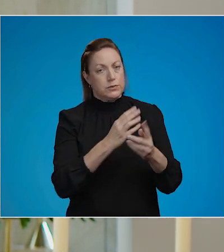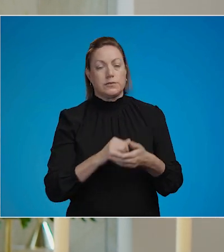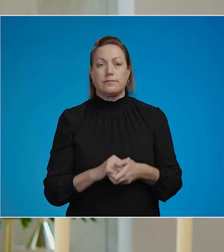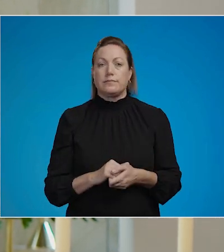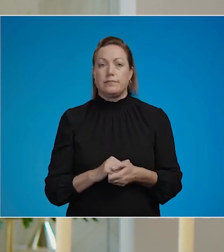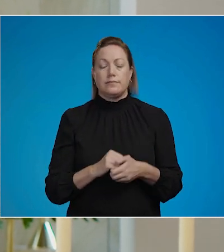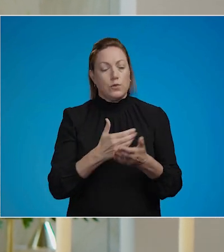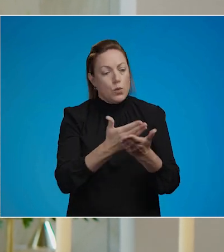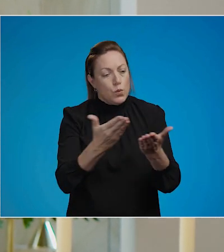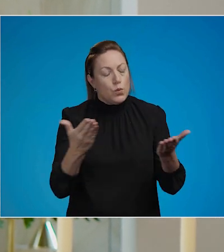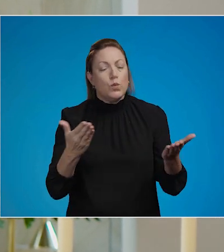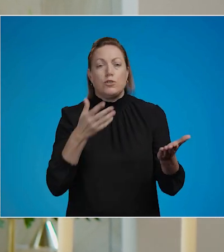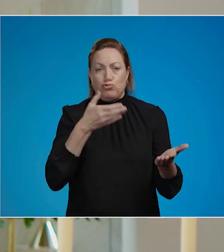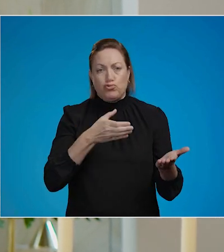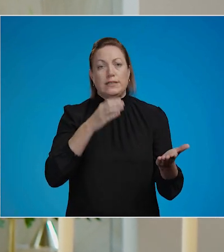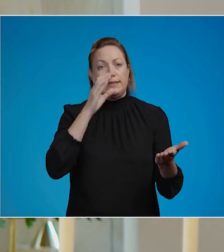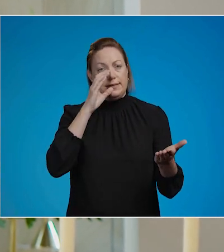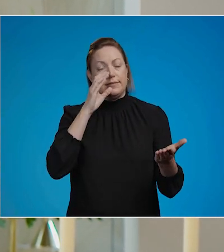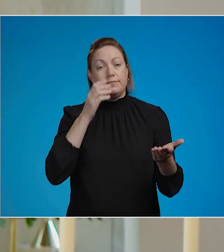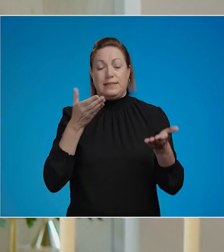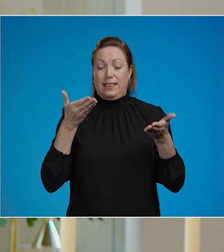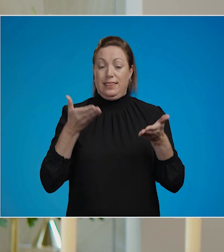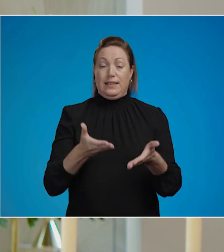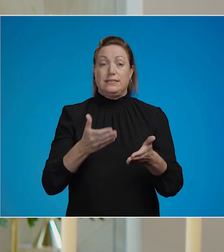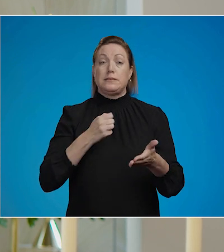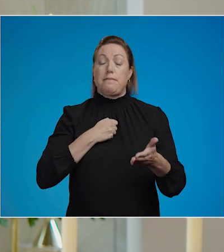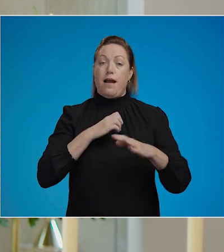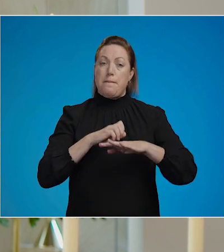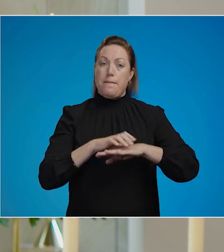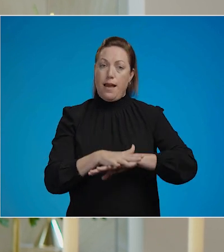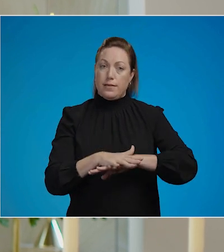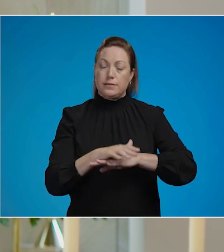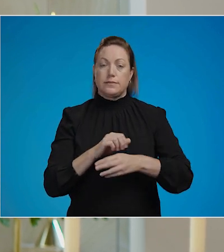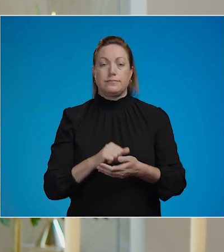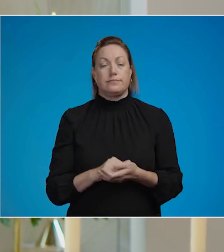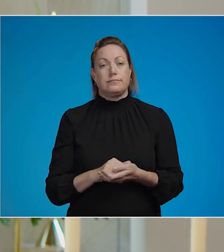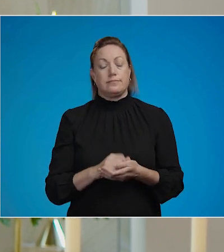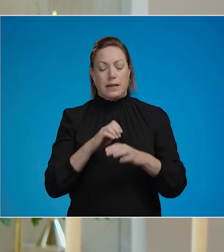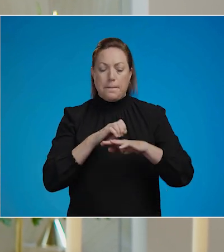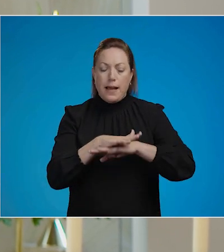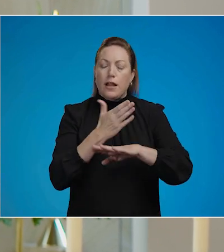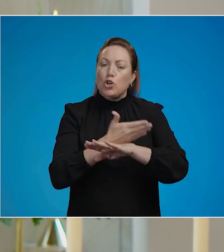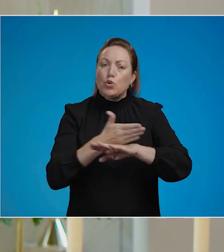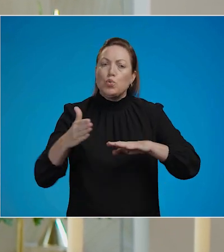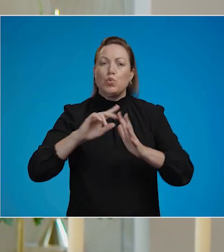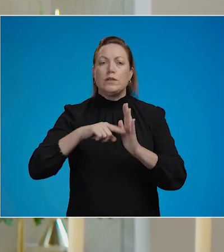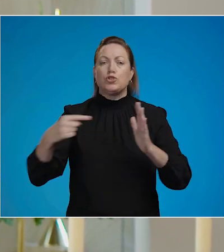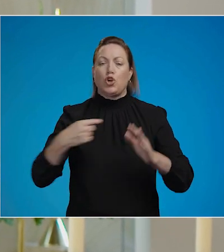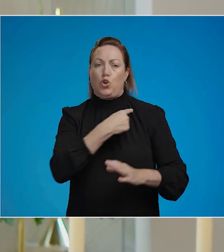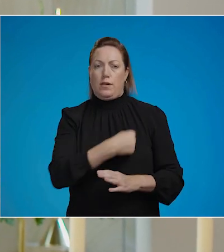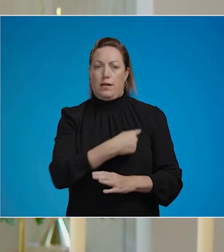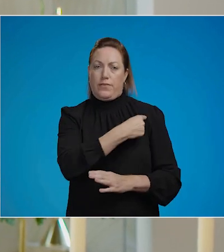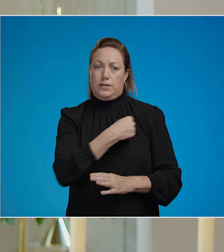saying, "Take this, all of you, and drink from it. For this is the chalice of my blood, the blood of the new and eternal